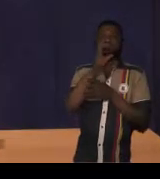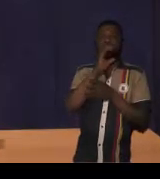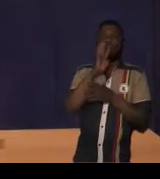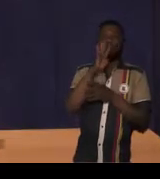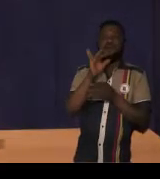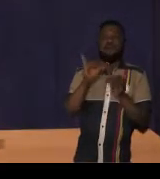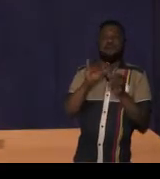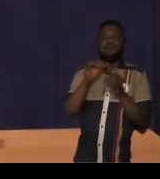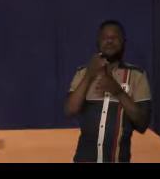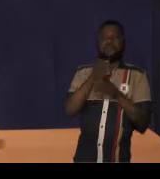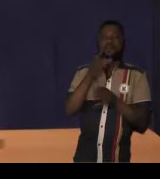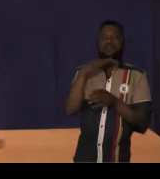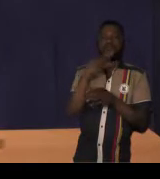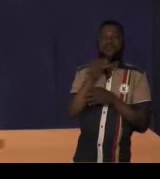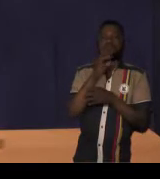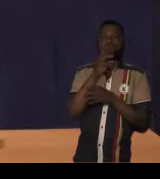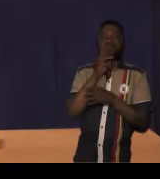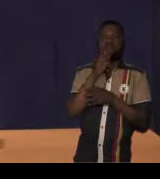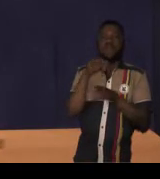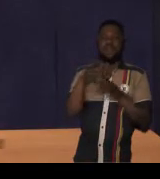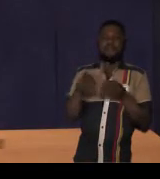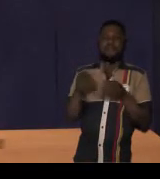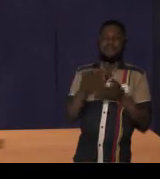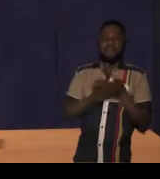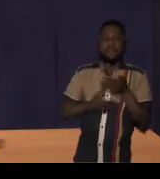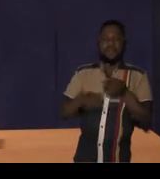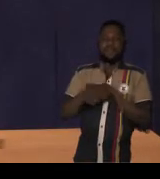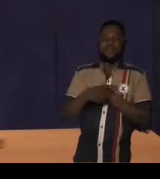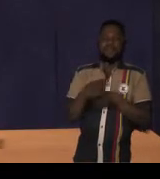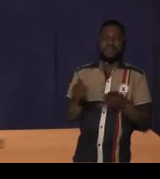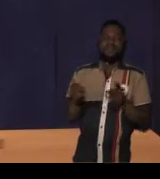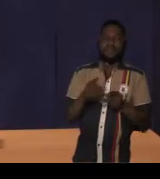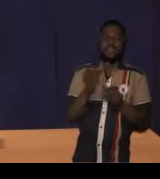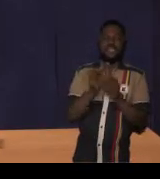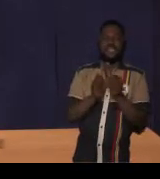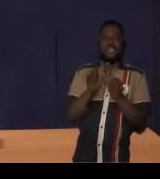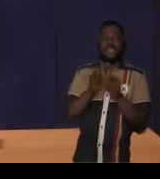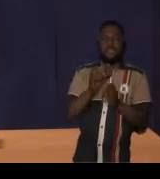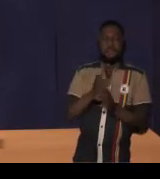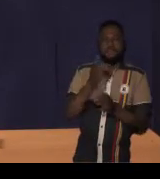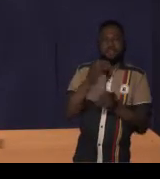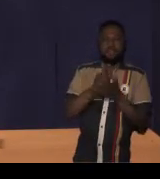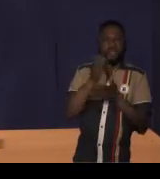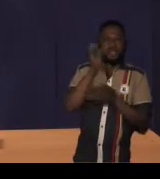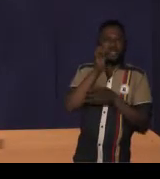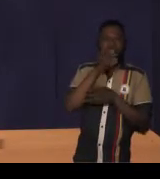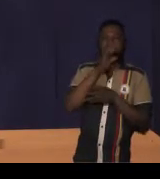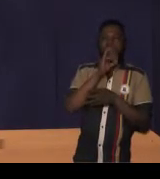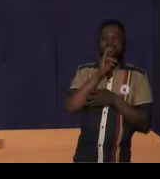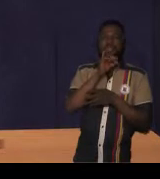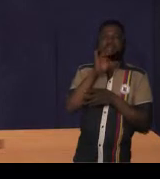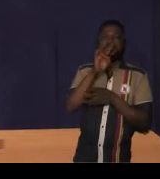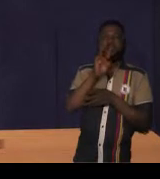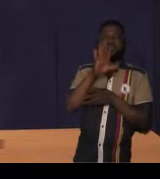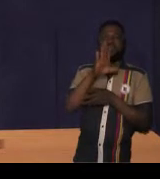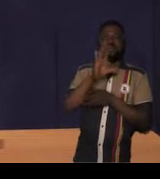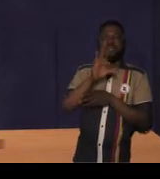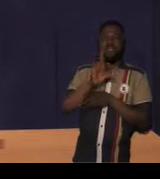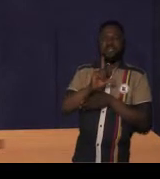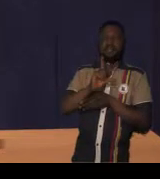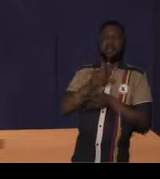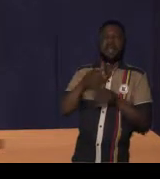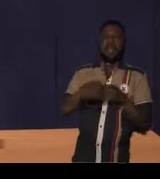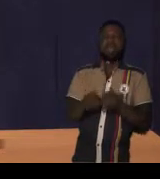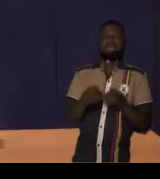4 bottles of soda water at this birthday party. Each bottle that he drinks is 75